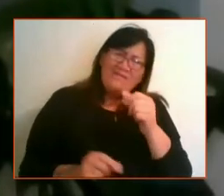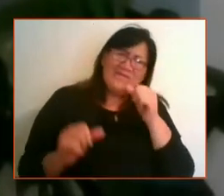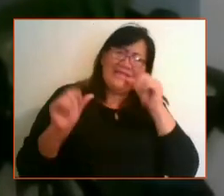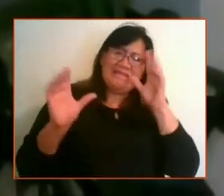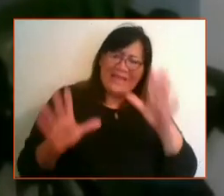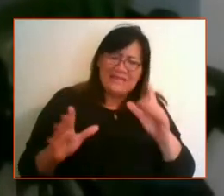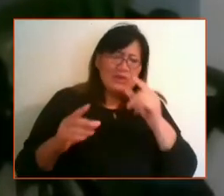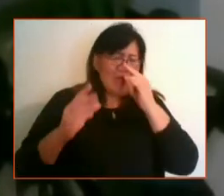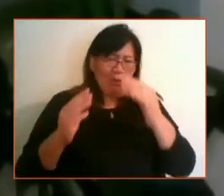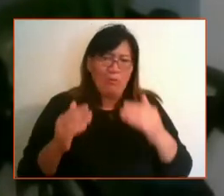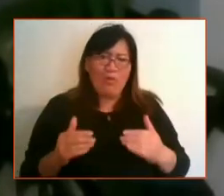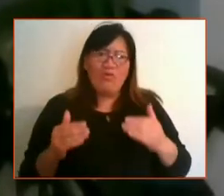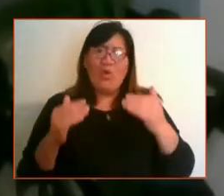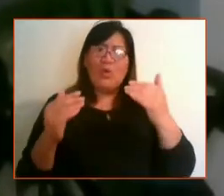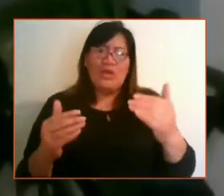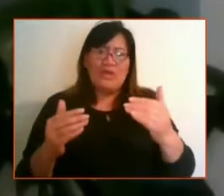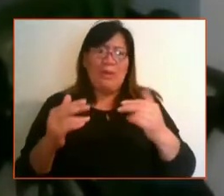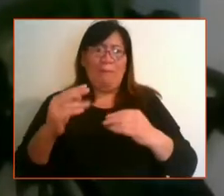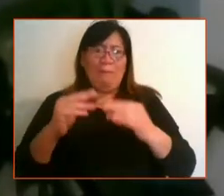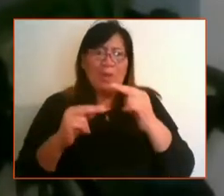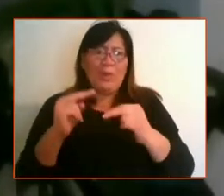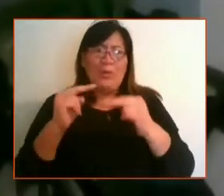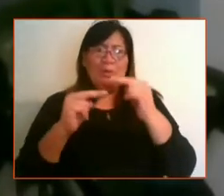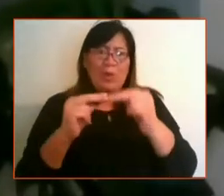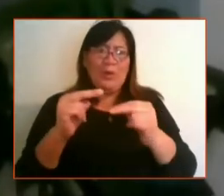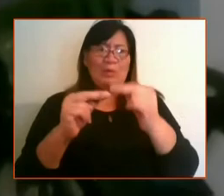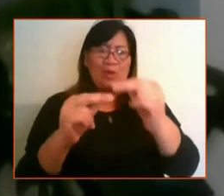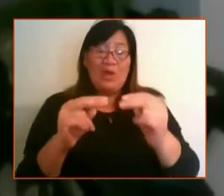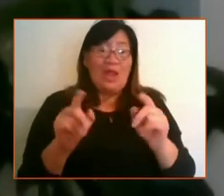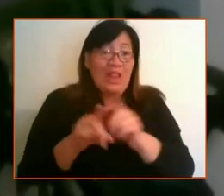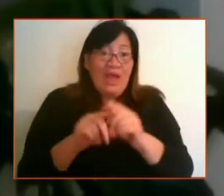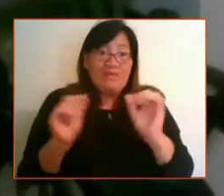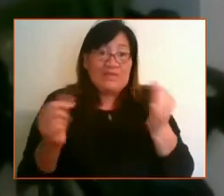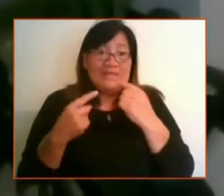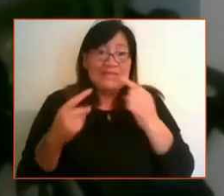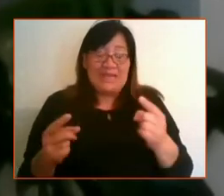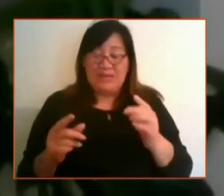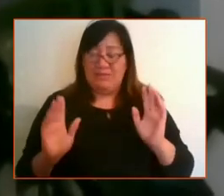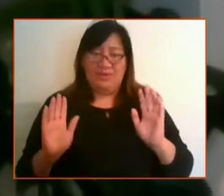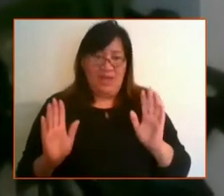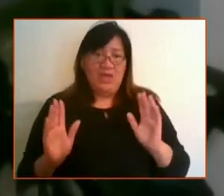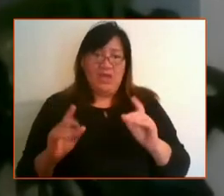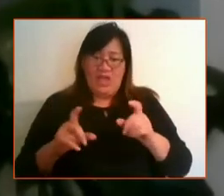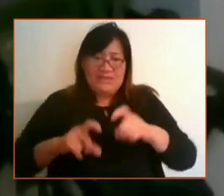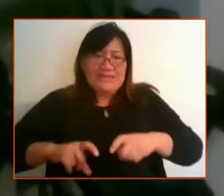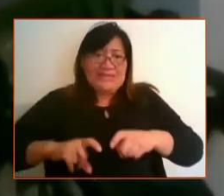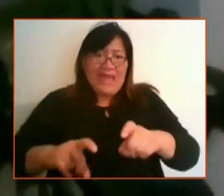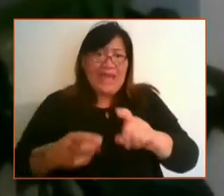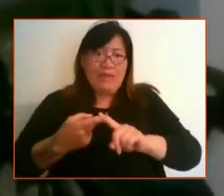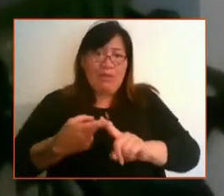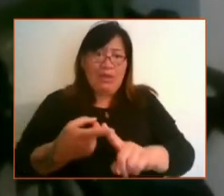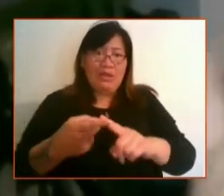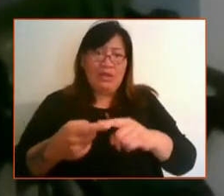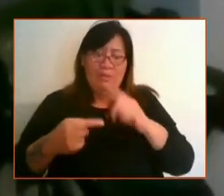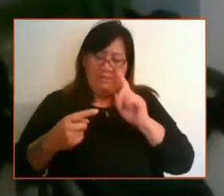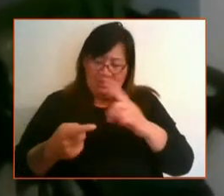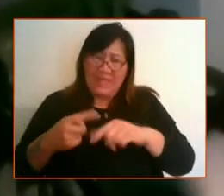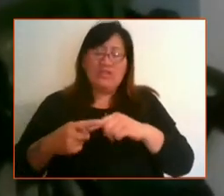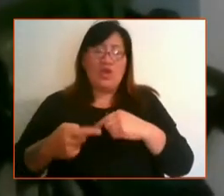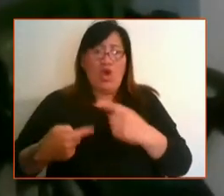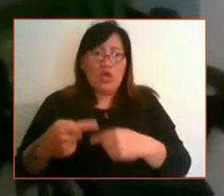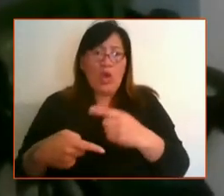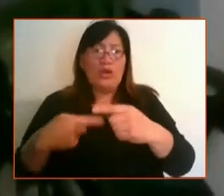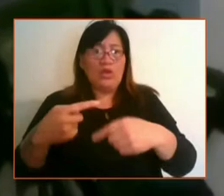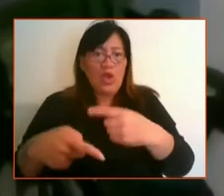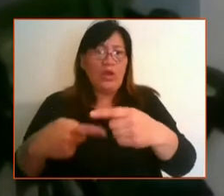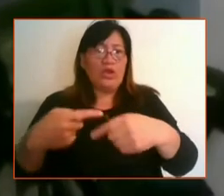move forward and to build what I said should be not just a sustainable sector, but one that is ongoing and regenerative